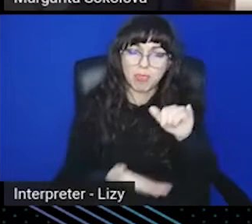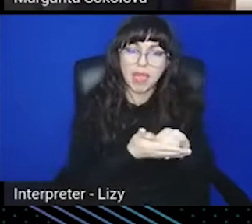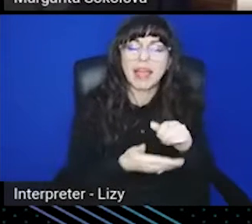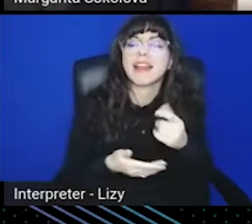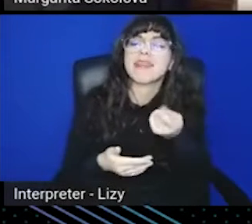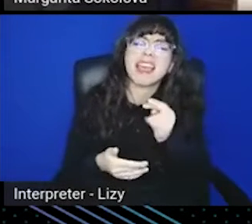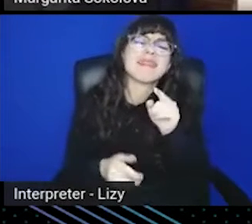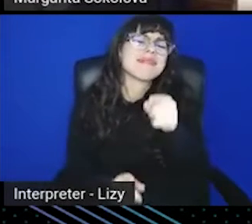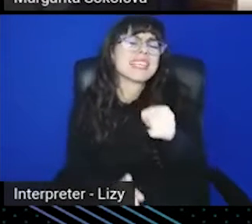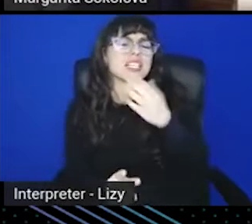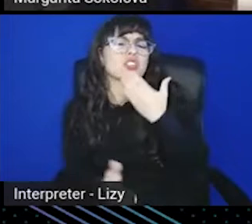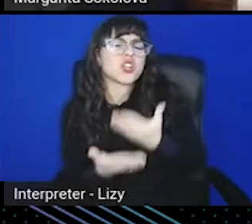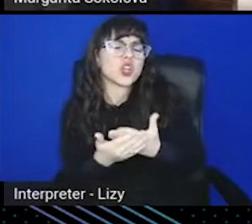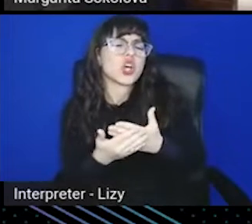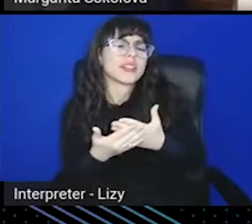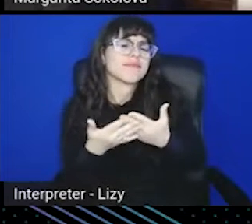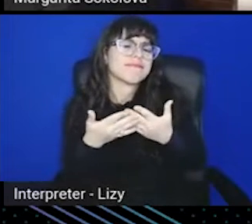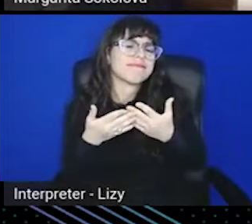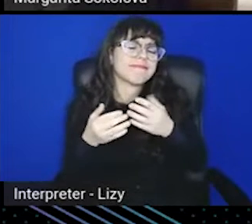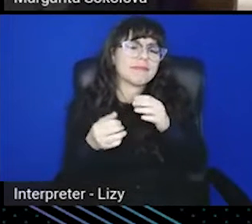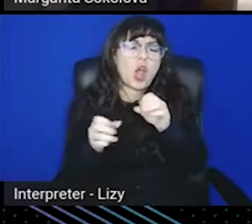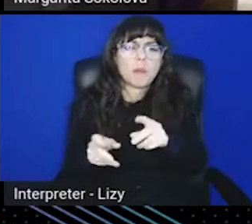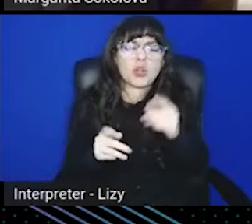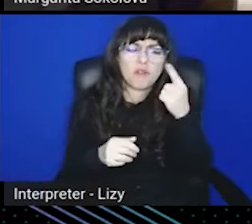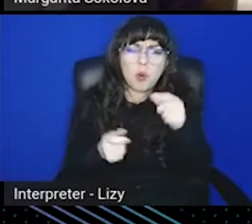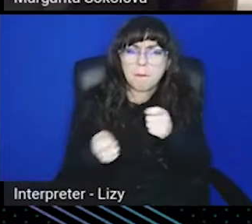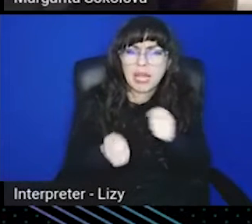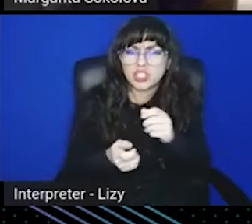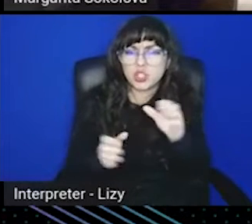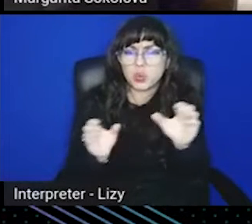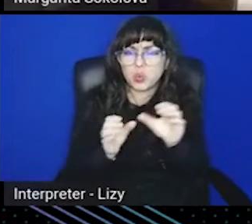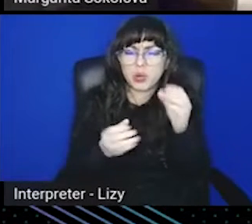let you manage your credentials in a centralized and safe way.